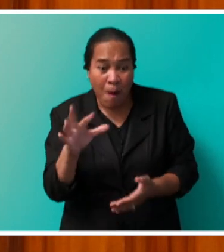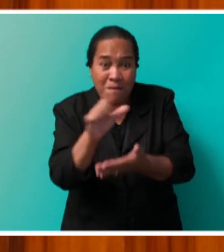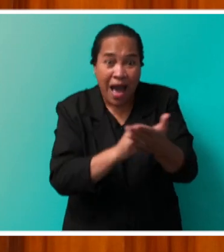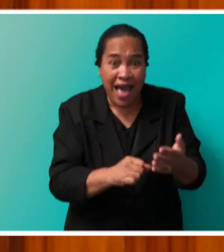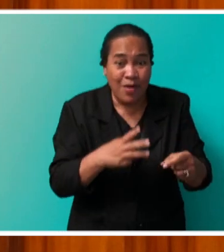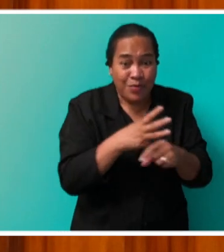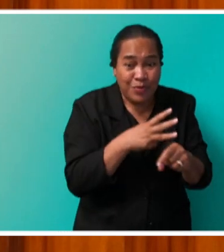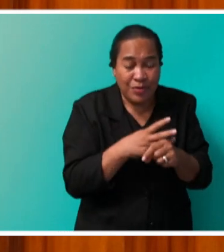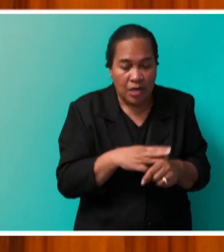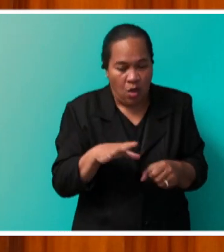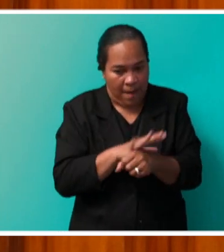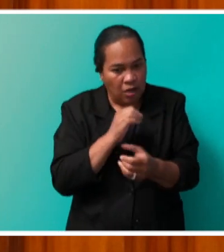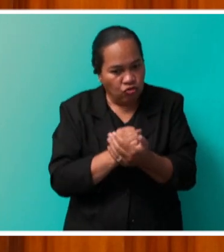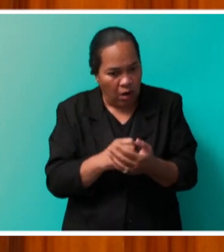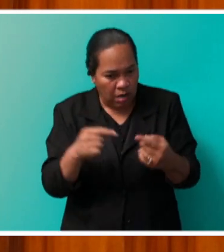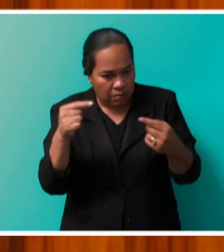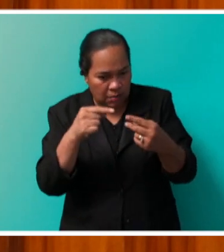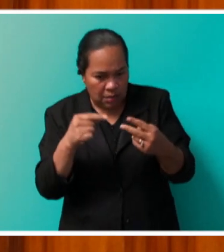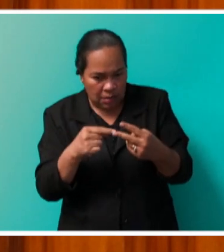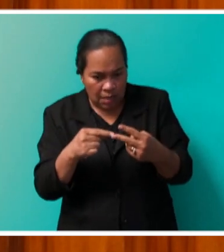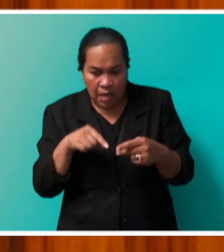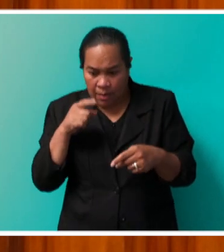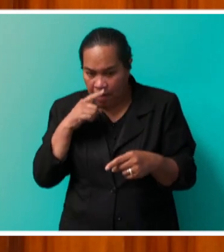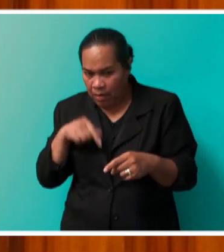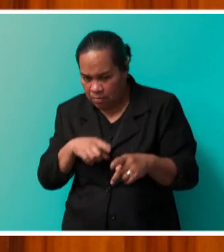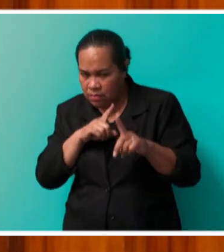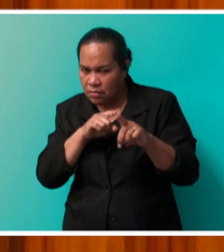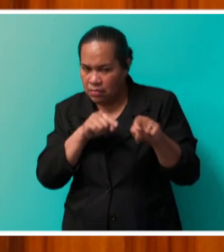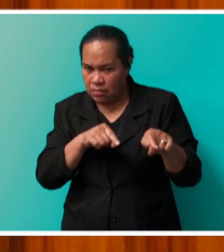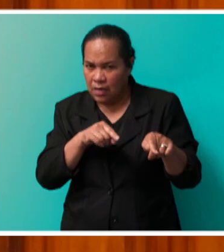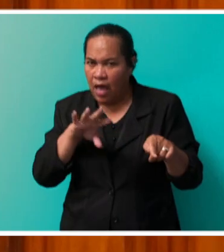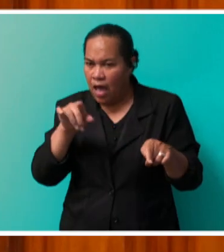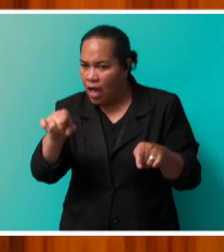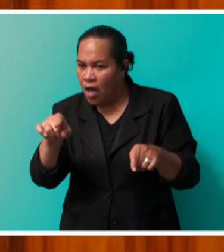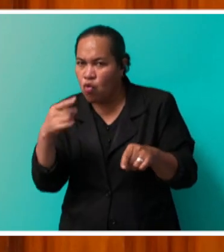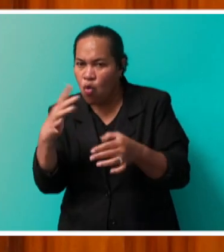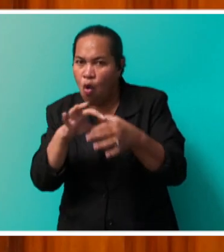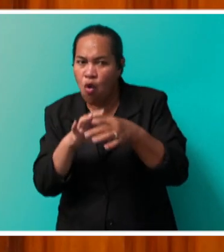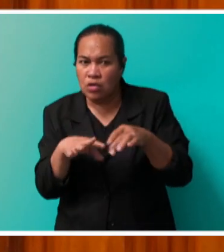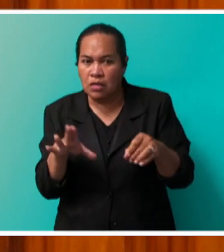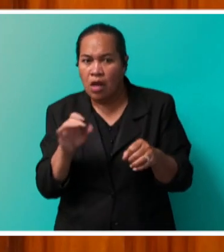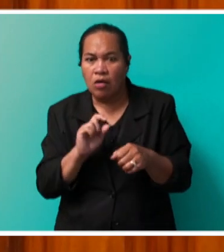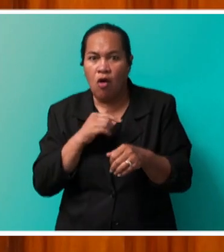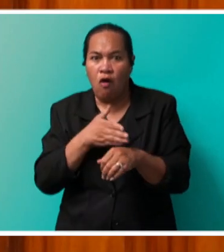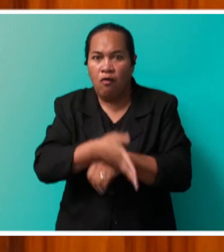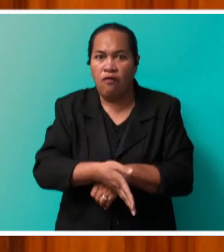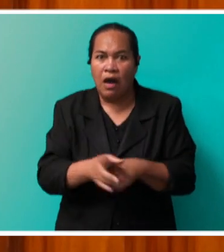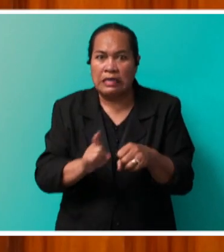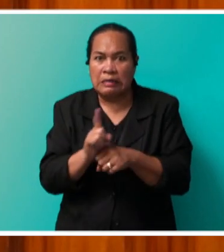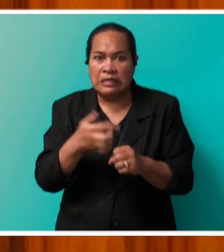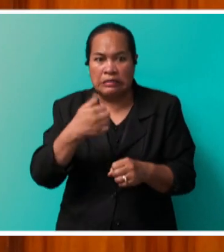that the specifications provided by the buyers have been followed. To this end, Honorable Speaker, the Ministry of Forestry has been